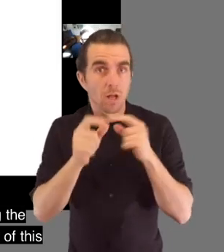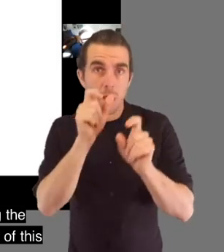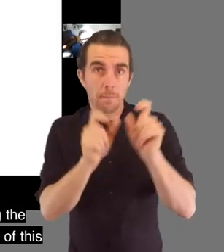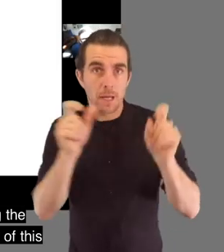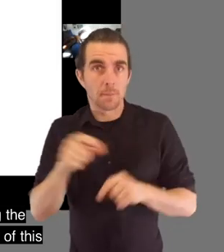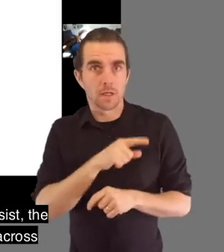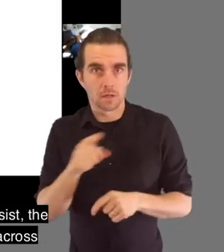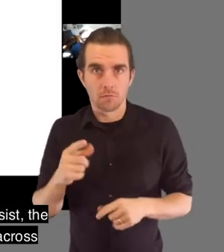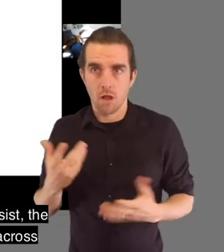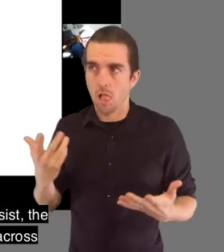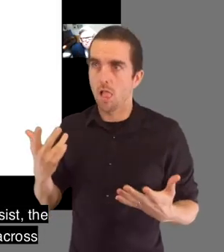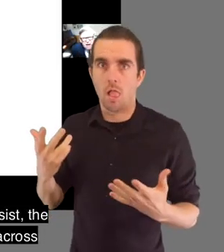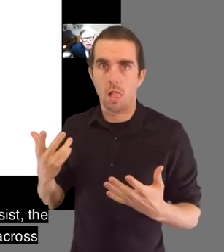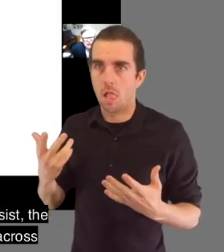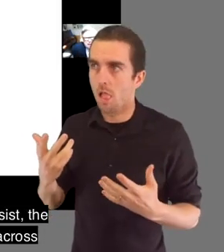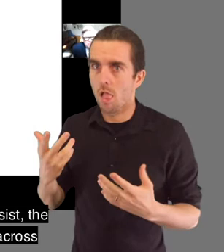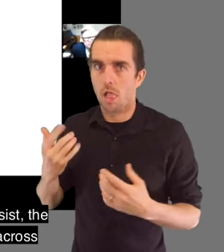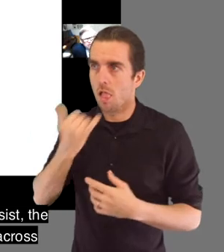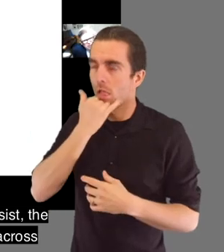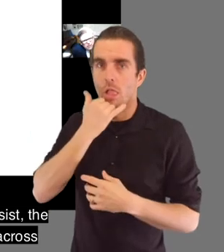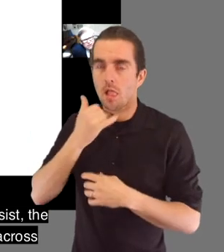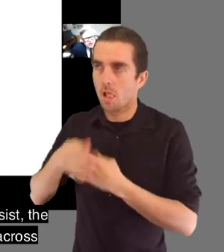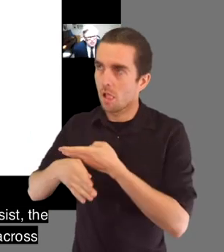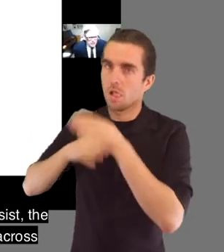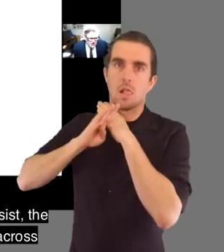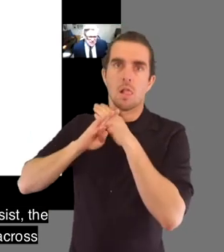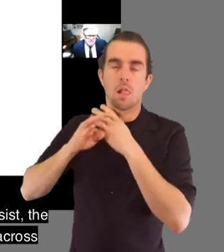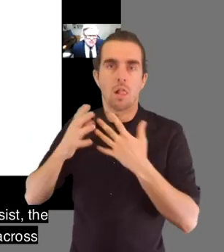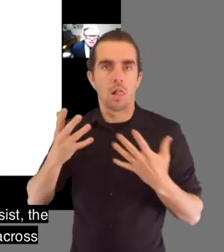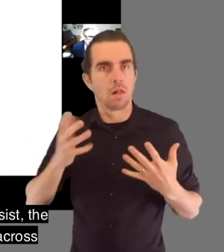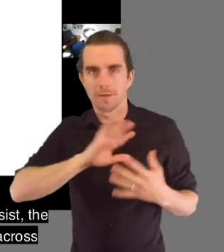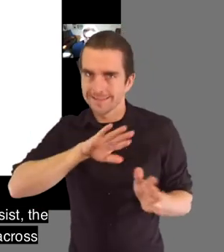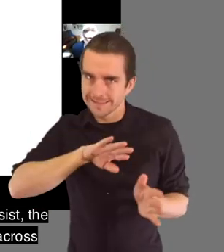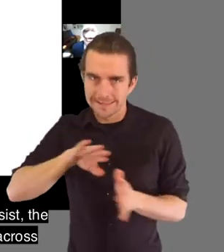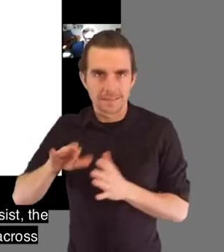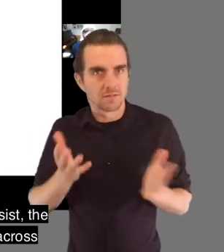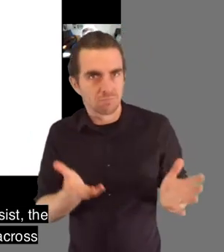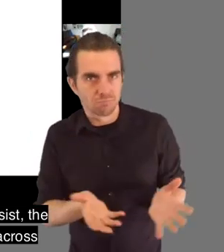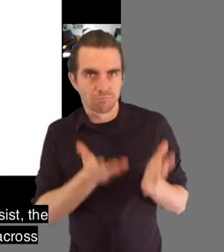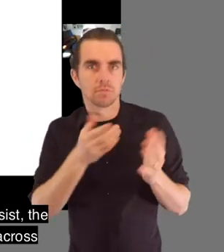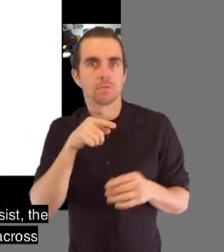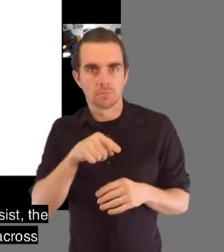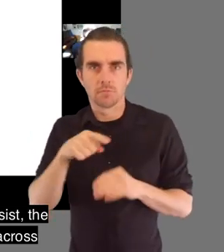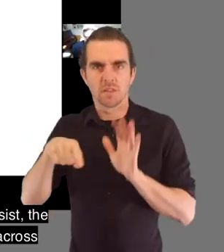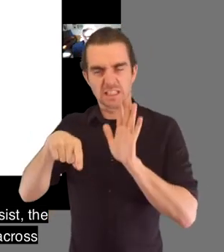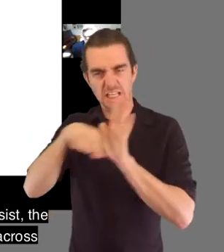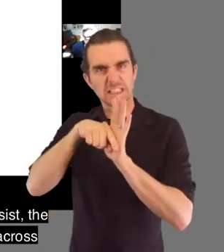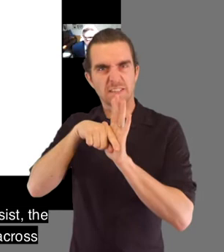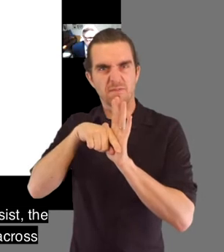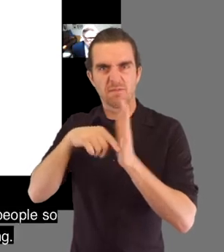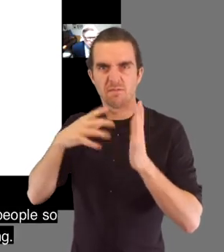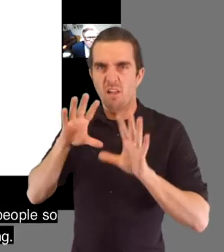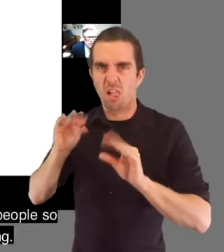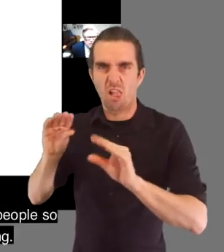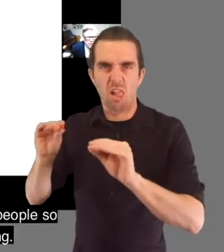the victims of this stigma and empowering them to resist the negativity that is actually spread